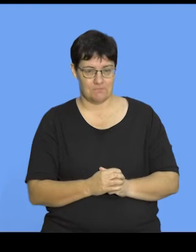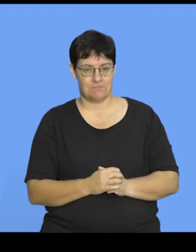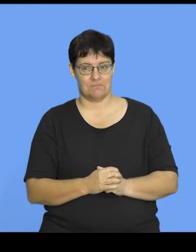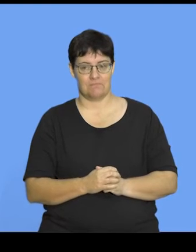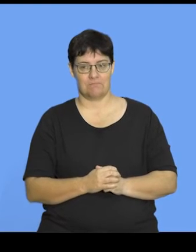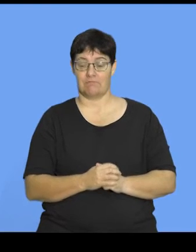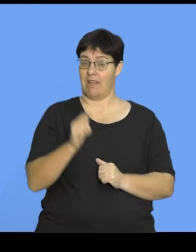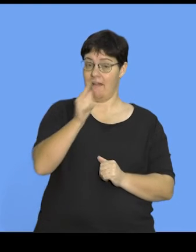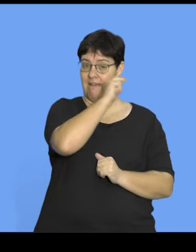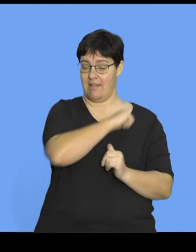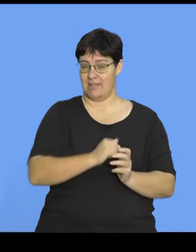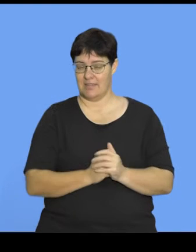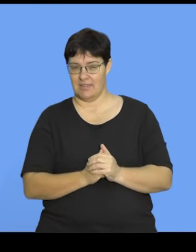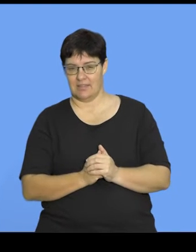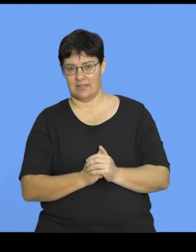right.